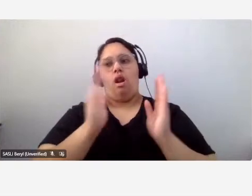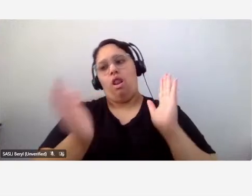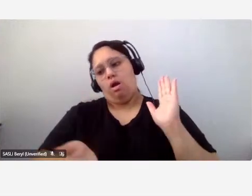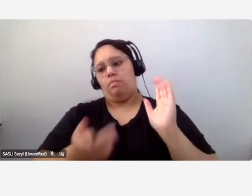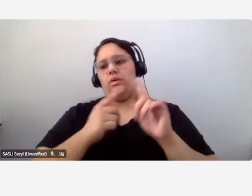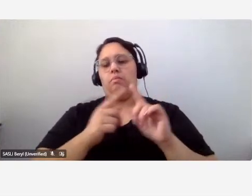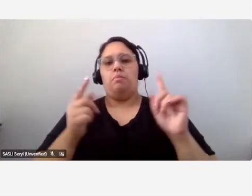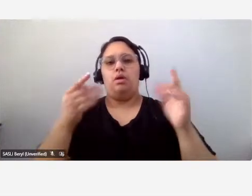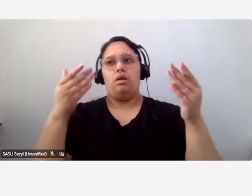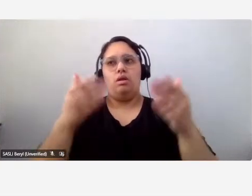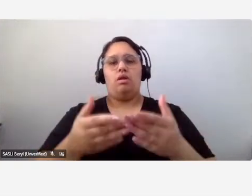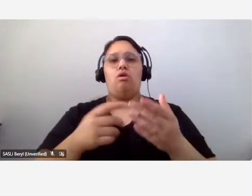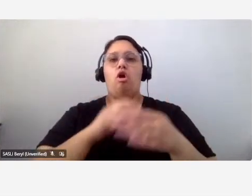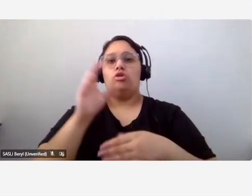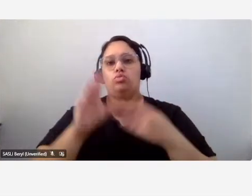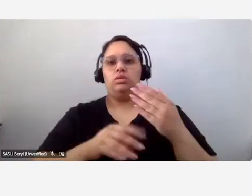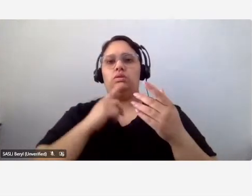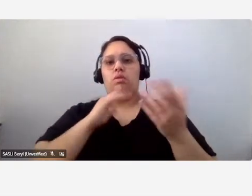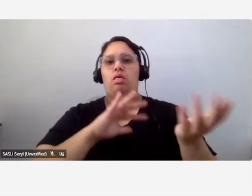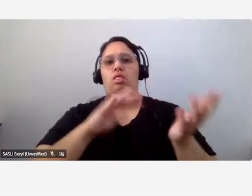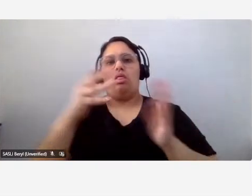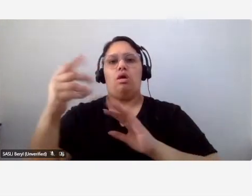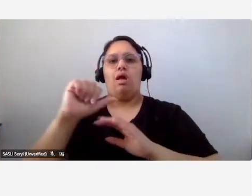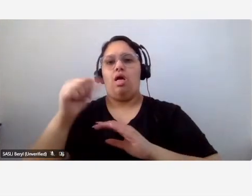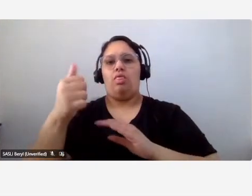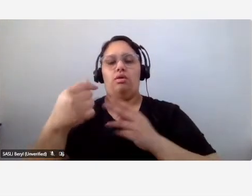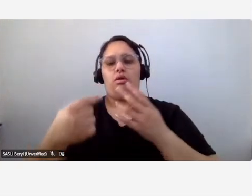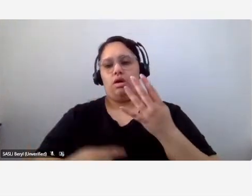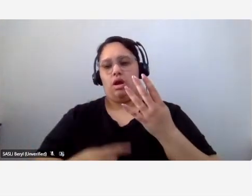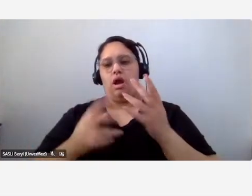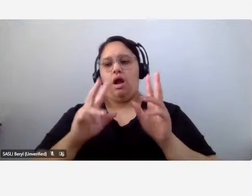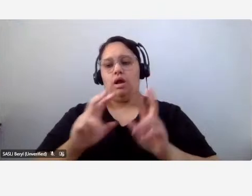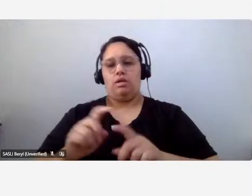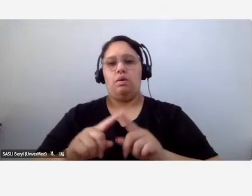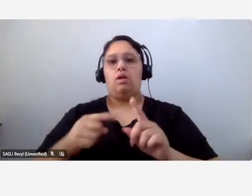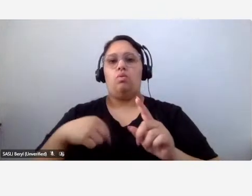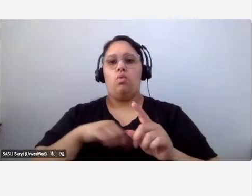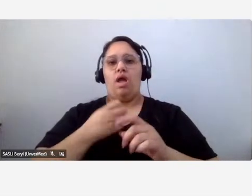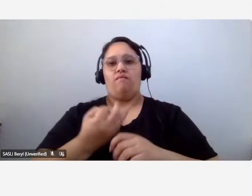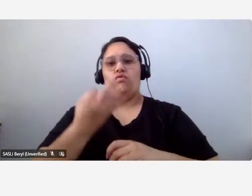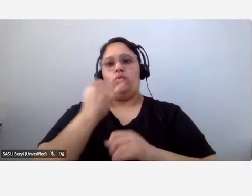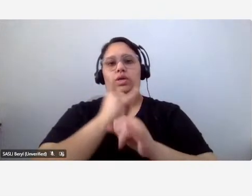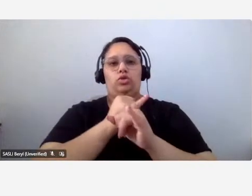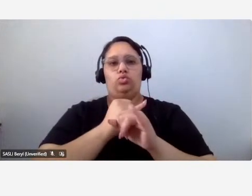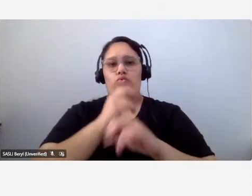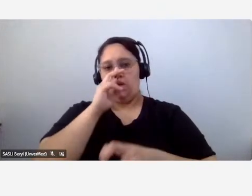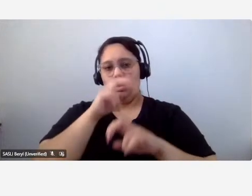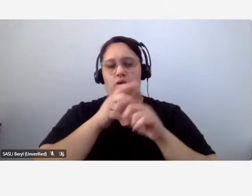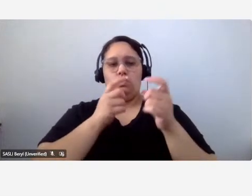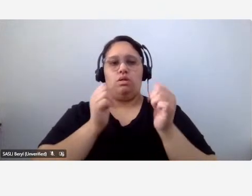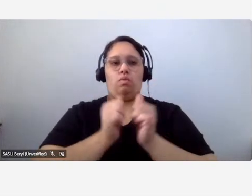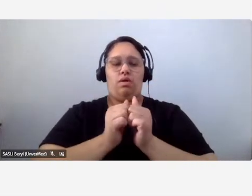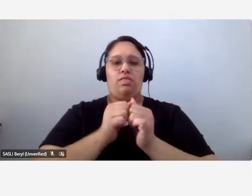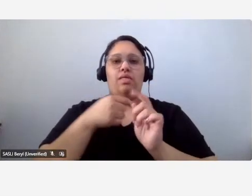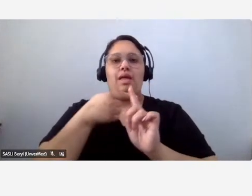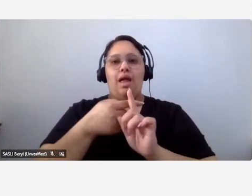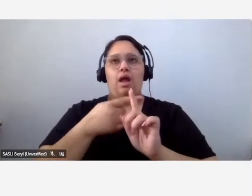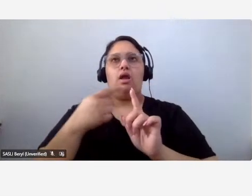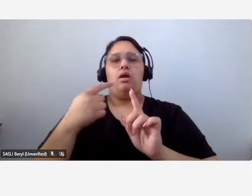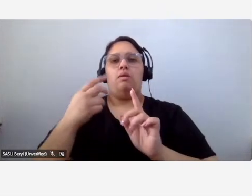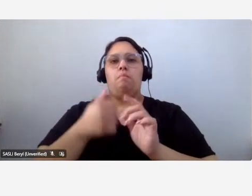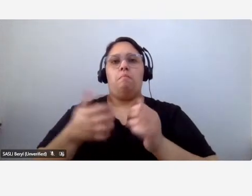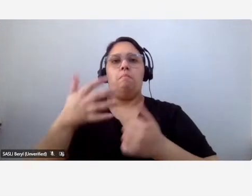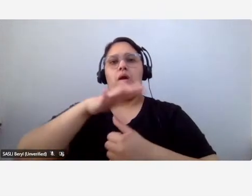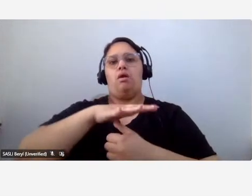unintended consequence is that it stifles debate on subsequent items. And as it is, we have 3 entities that have to be dealt with, and then the main